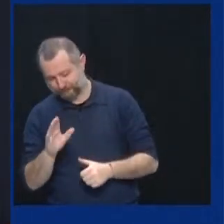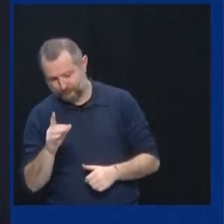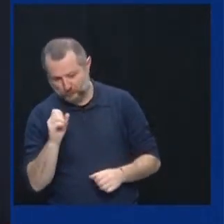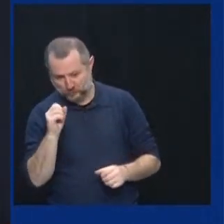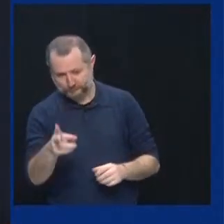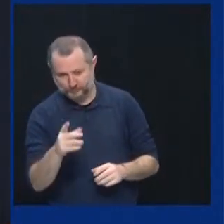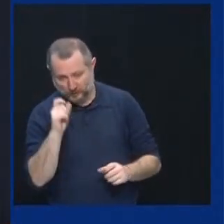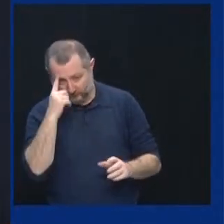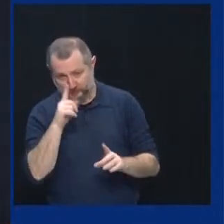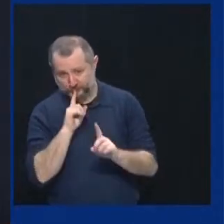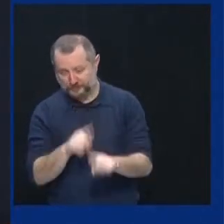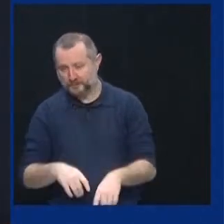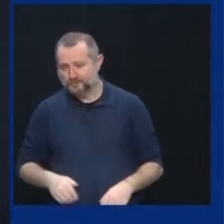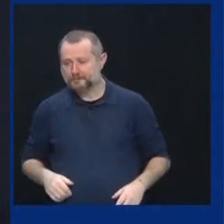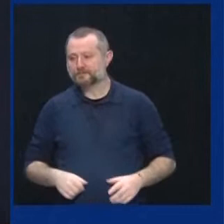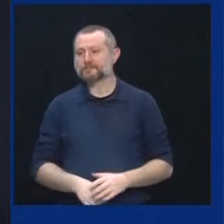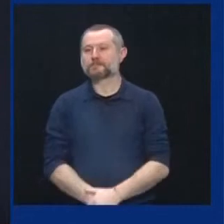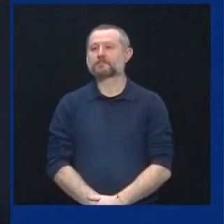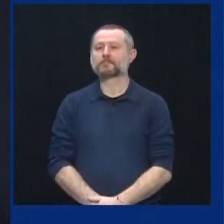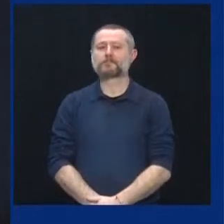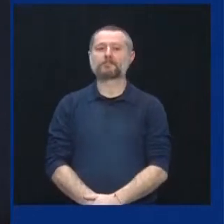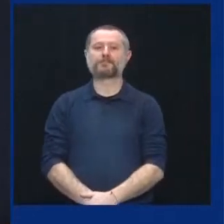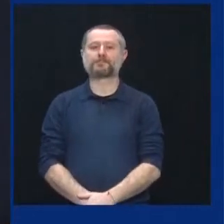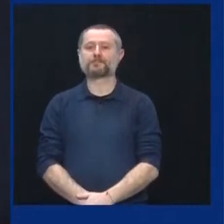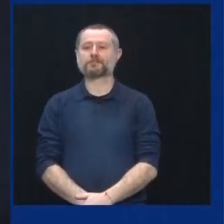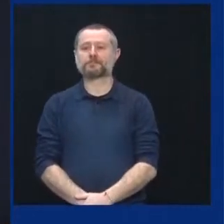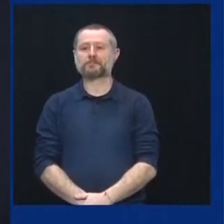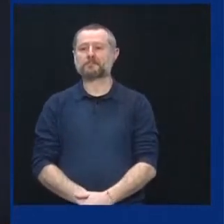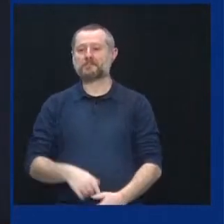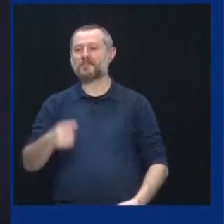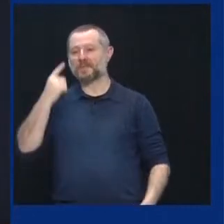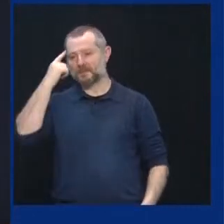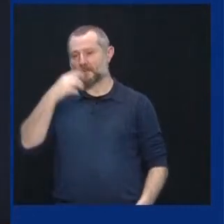I think he's confused,